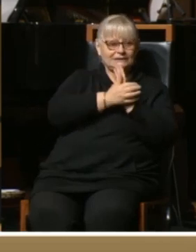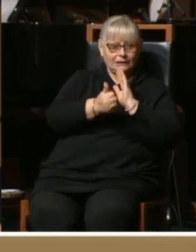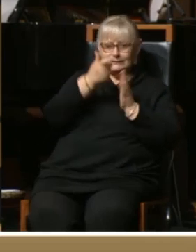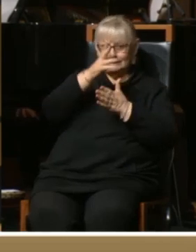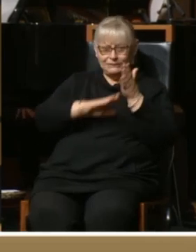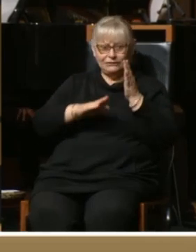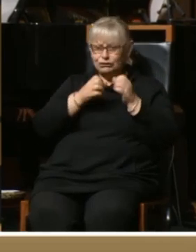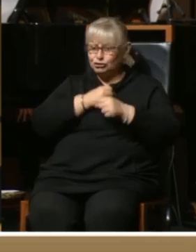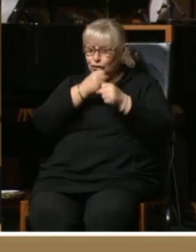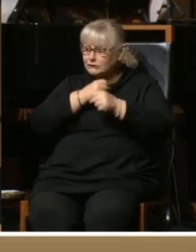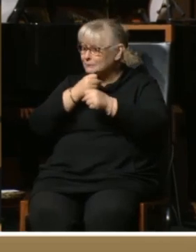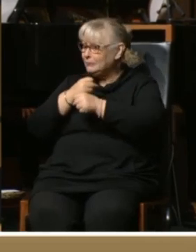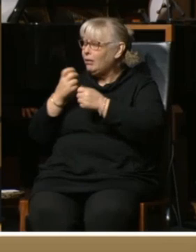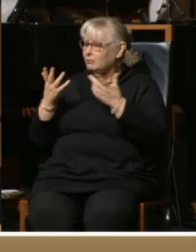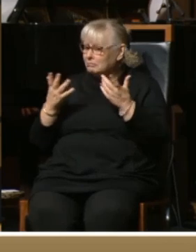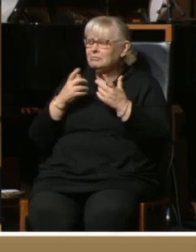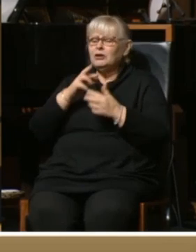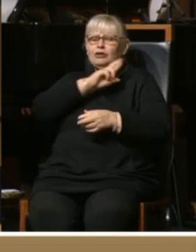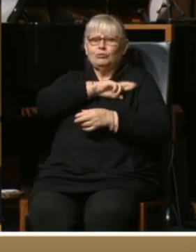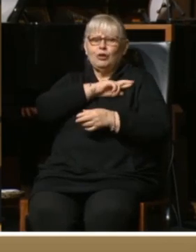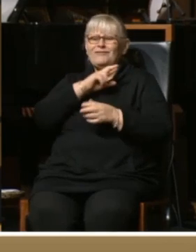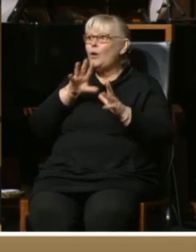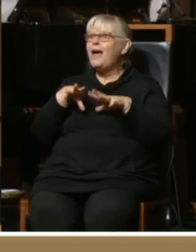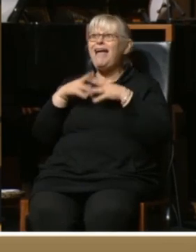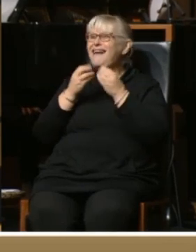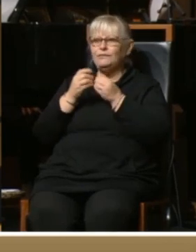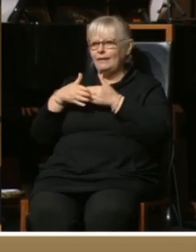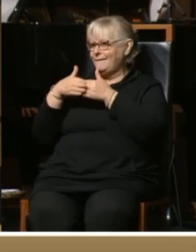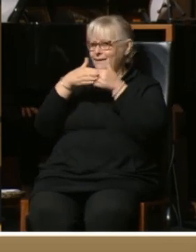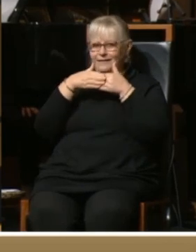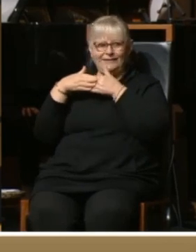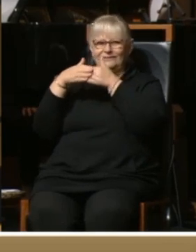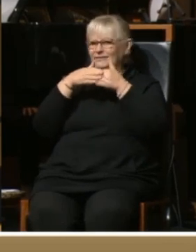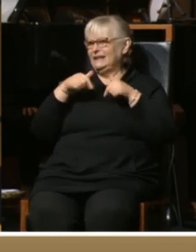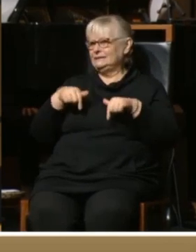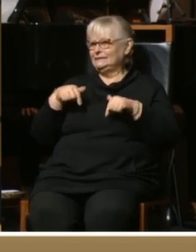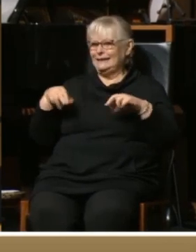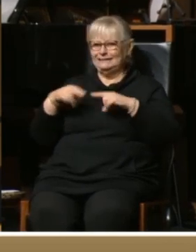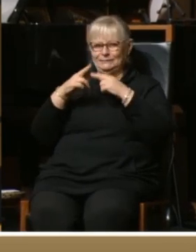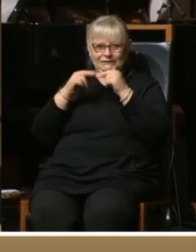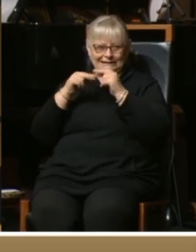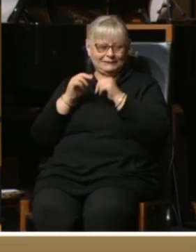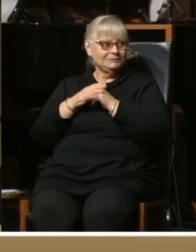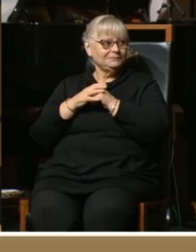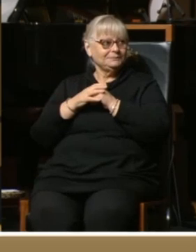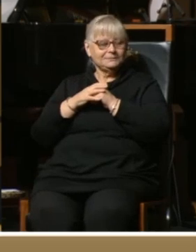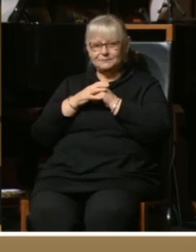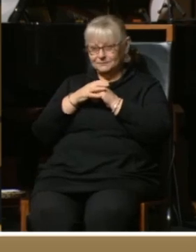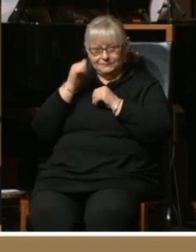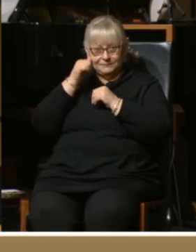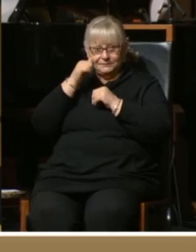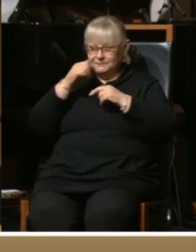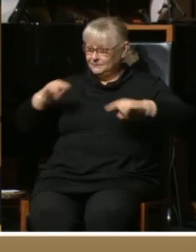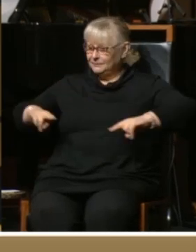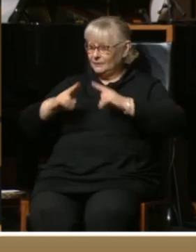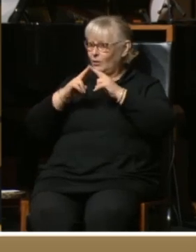experienced tradespeople who are responsible for every aspect of the running of this building. And whilst the Parliament House